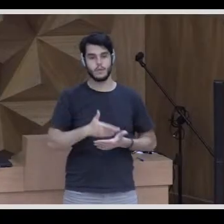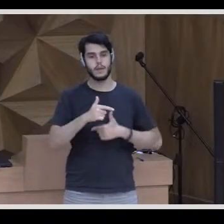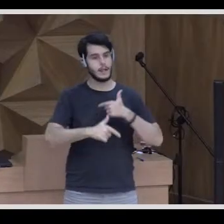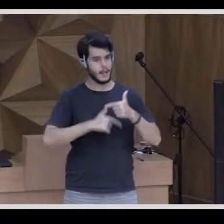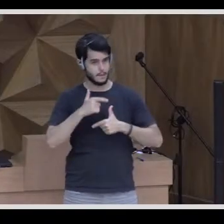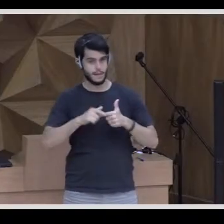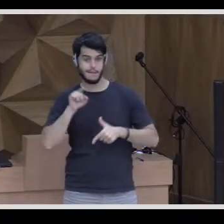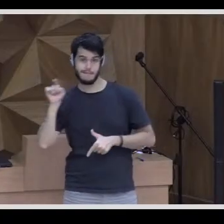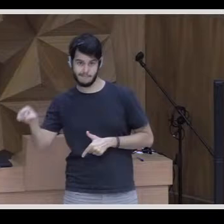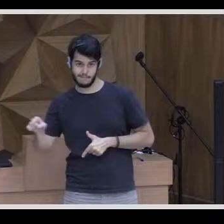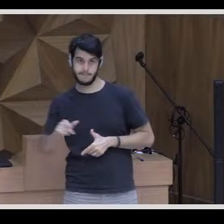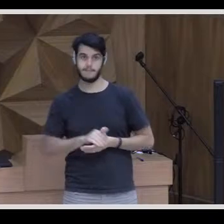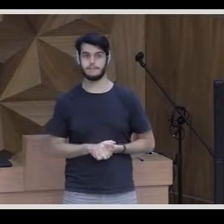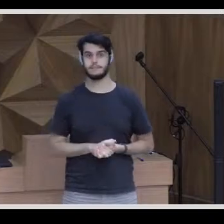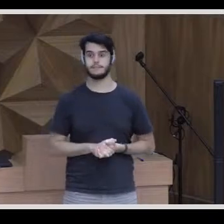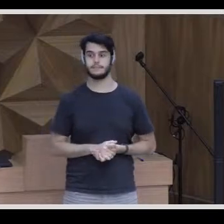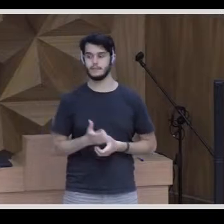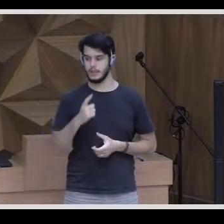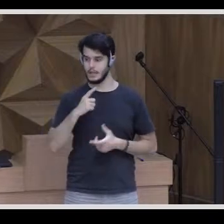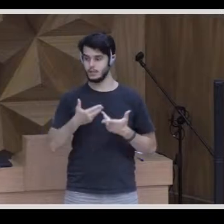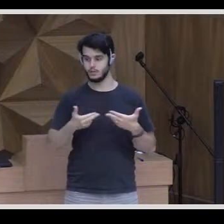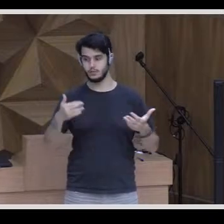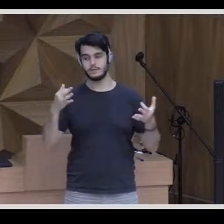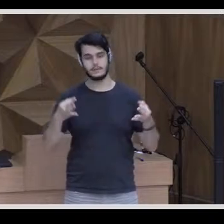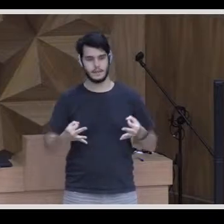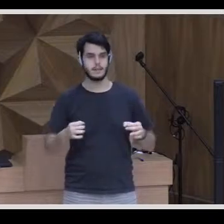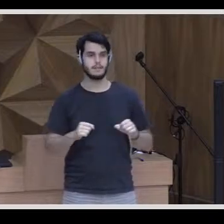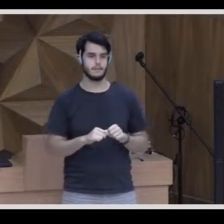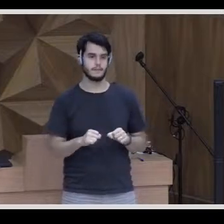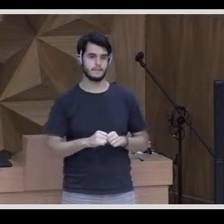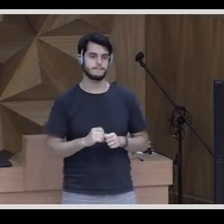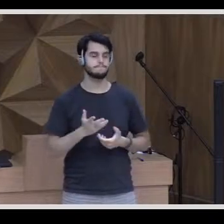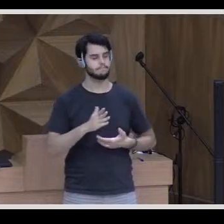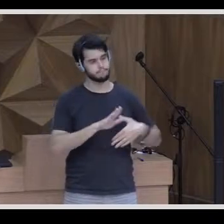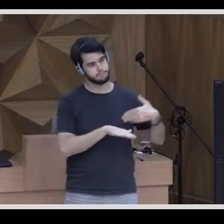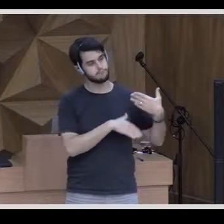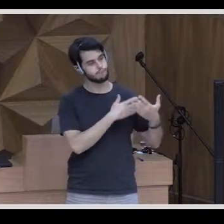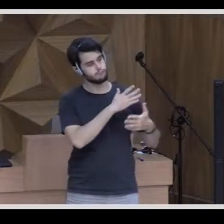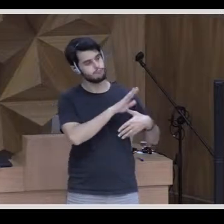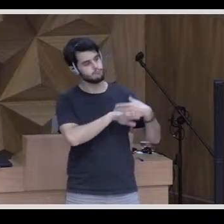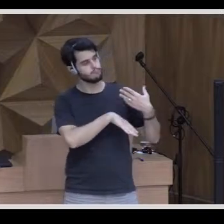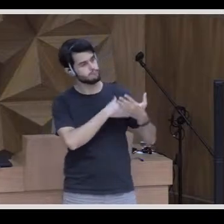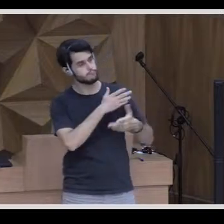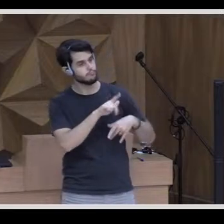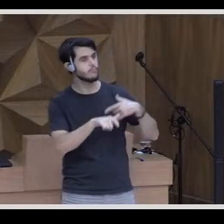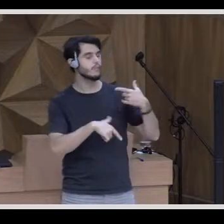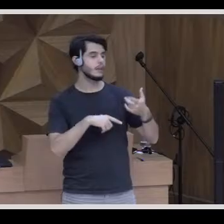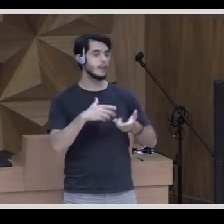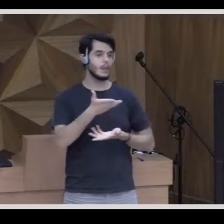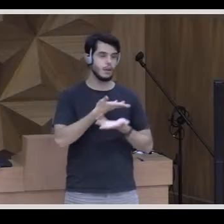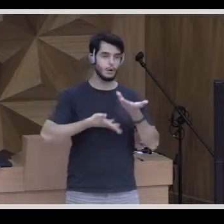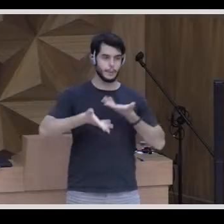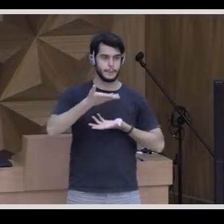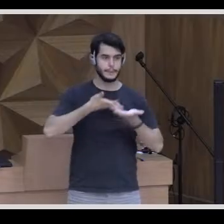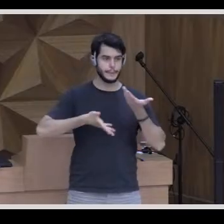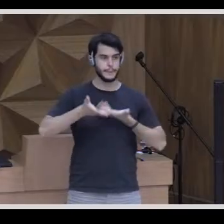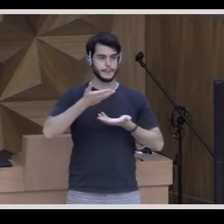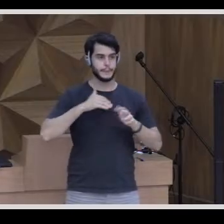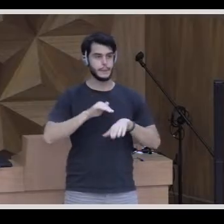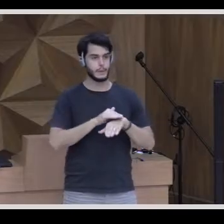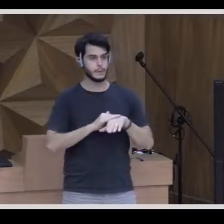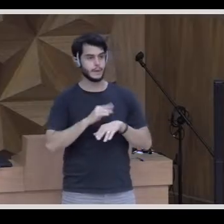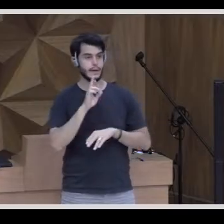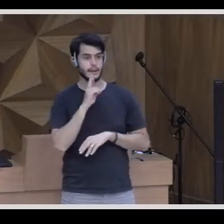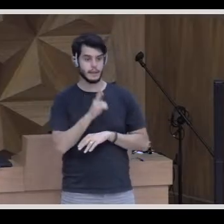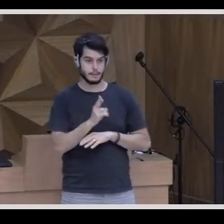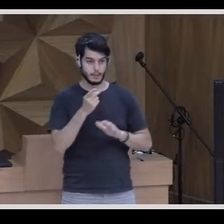So we spent a lot of time talking to the workers and finding out that the answers to the questions that we wanted were not the things that they